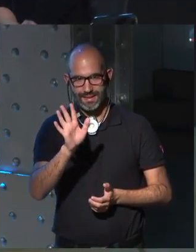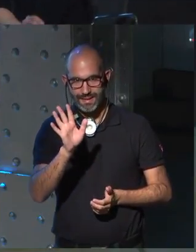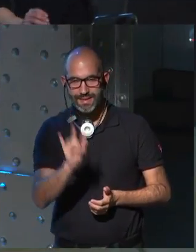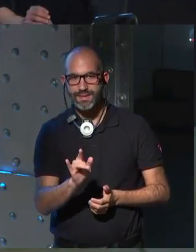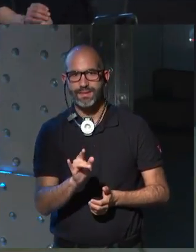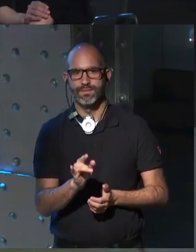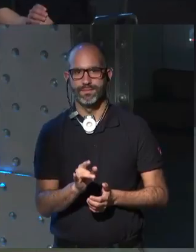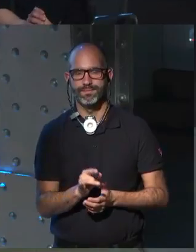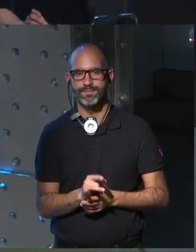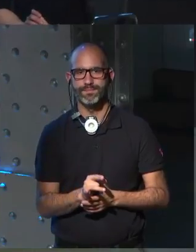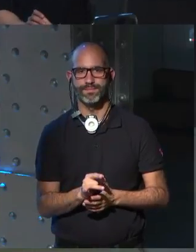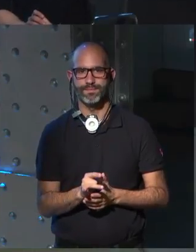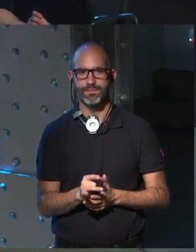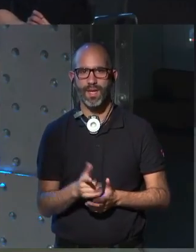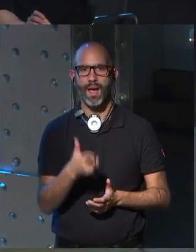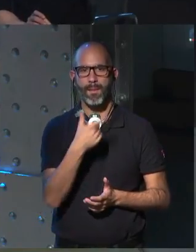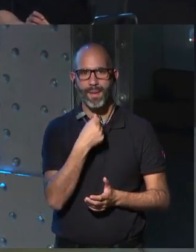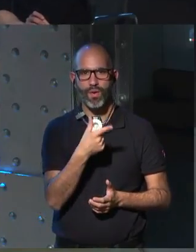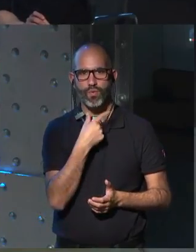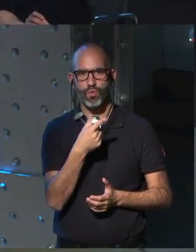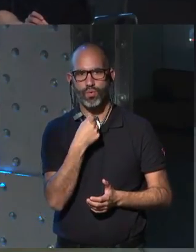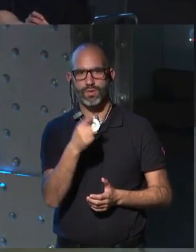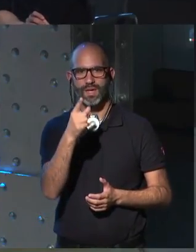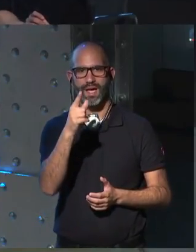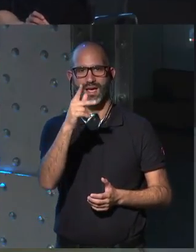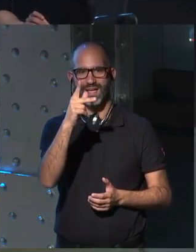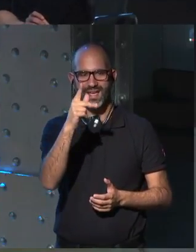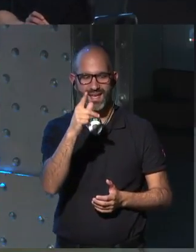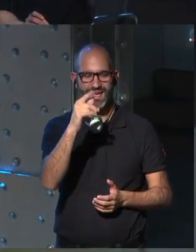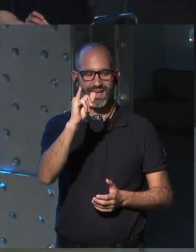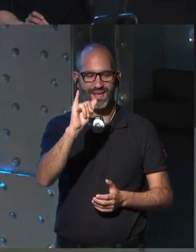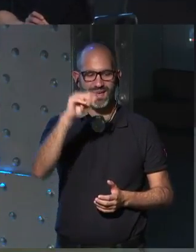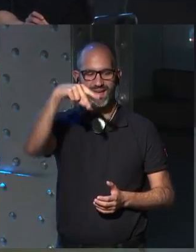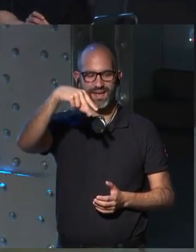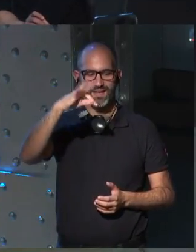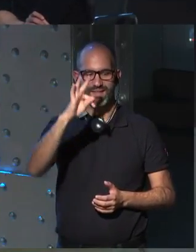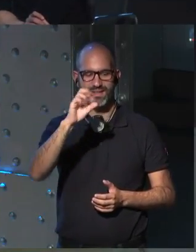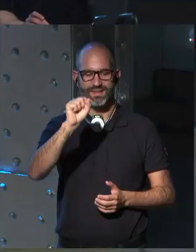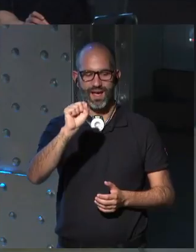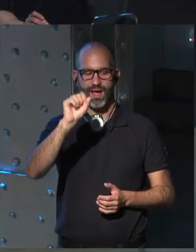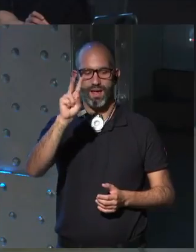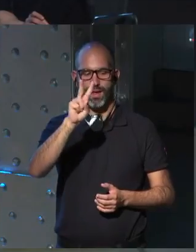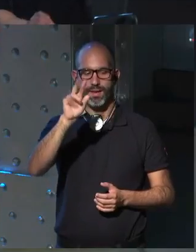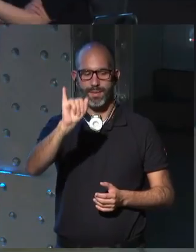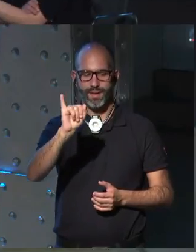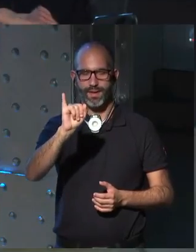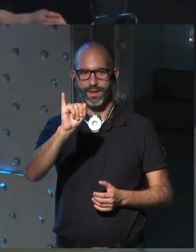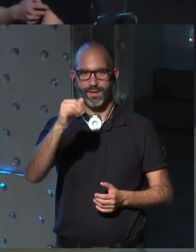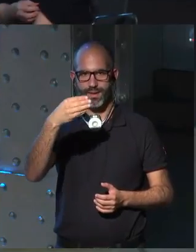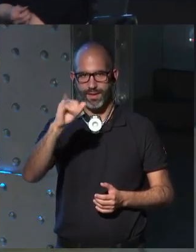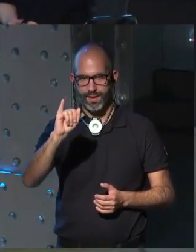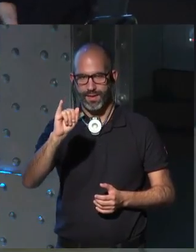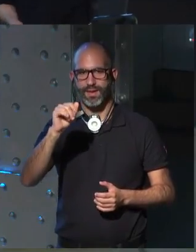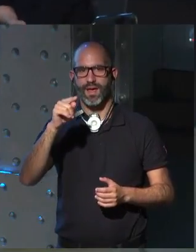It's good you brought up King Tubby, because to me what struck me as King Tubby is he showed that one record could be a million records. Yeah.